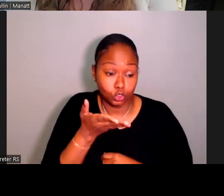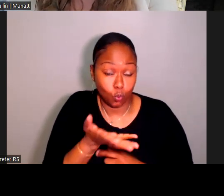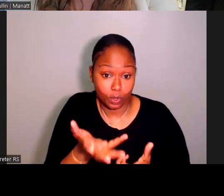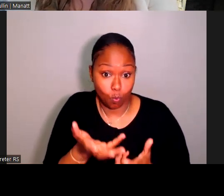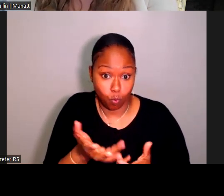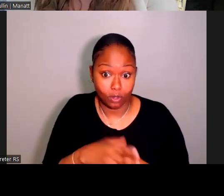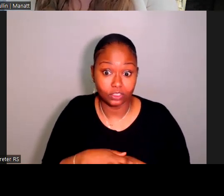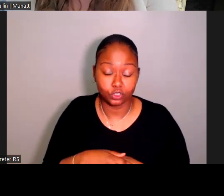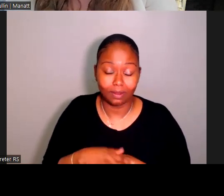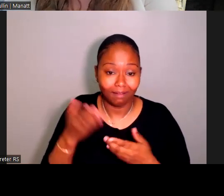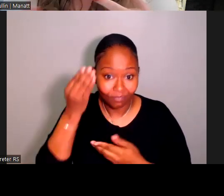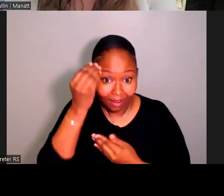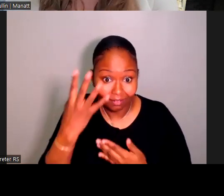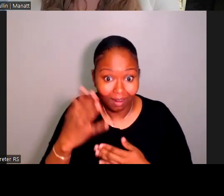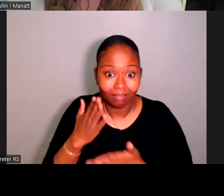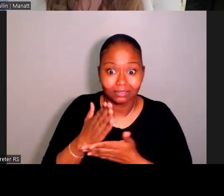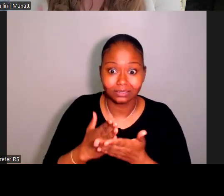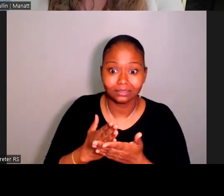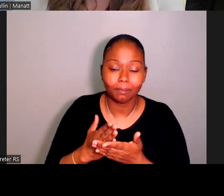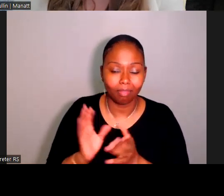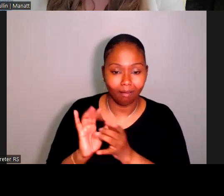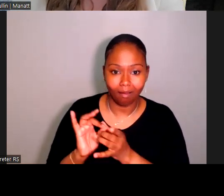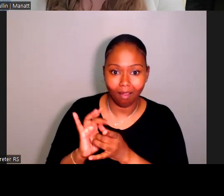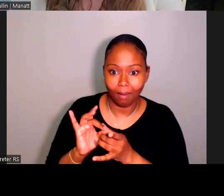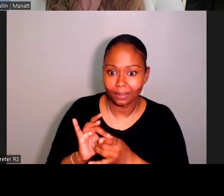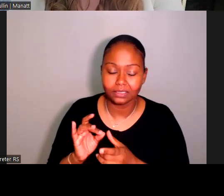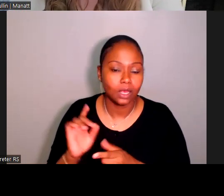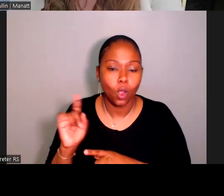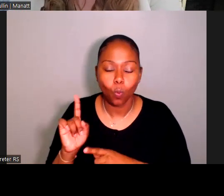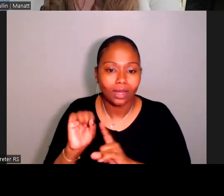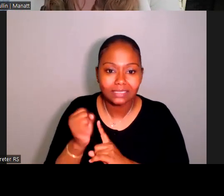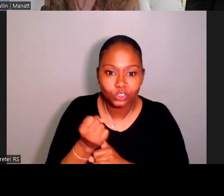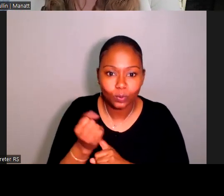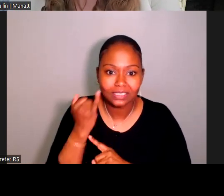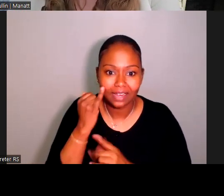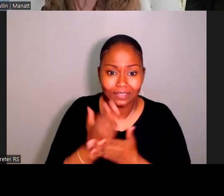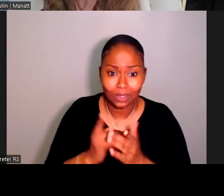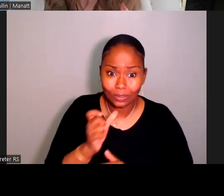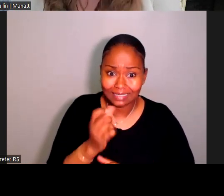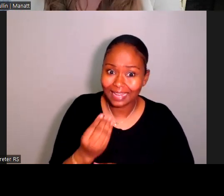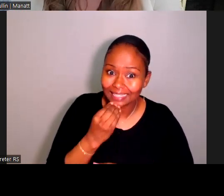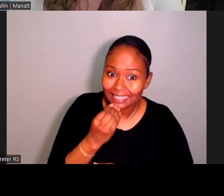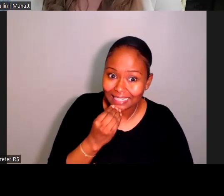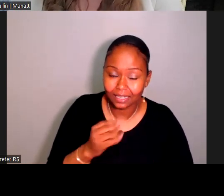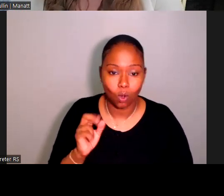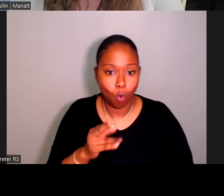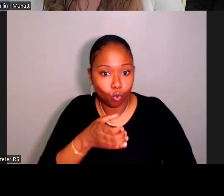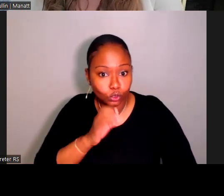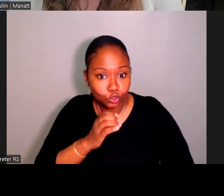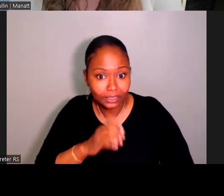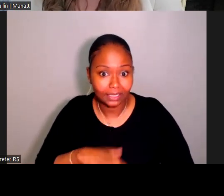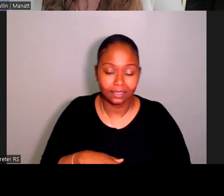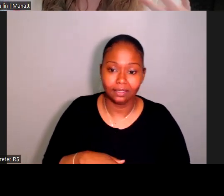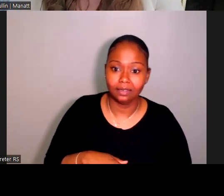the comments made earlier about like a situation where someone's not eating, a situation where someone's not drinking,